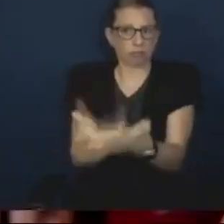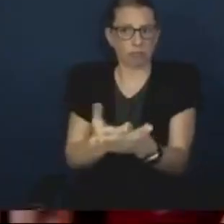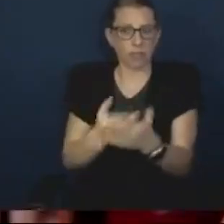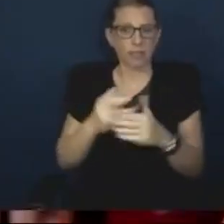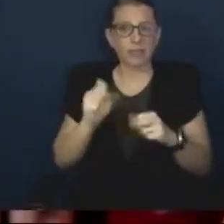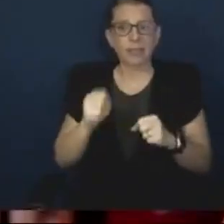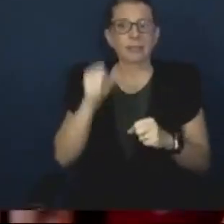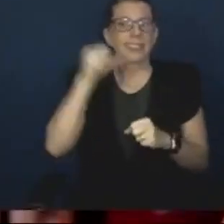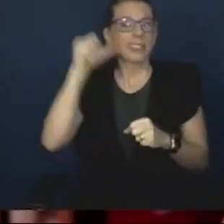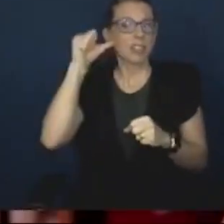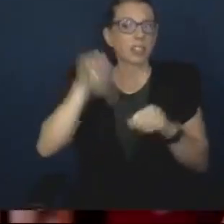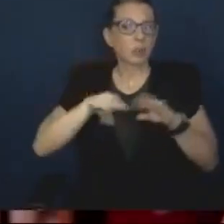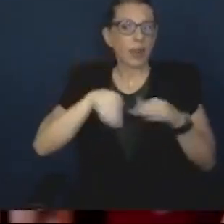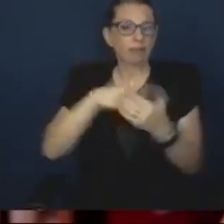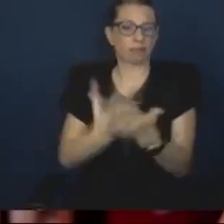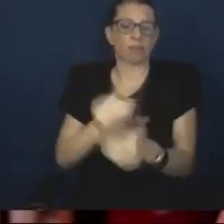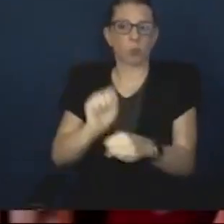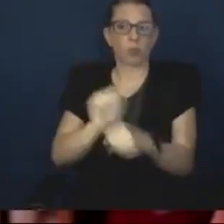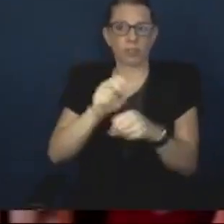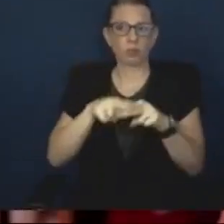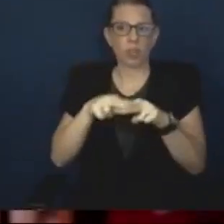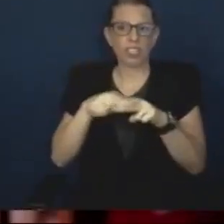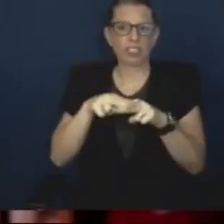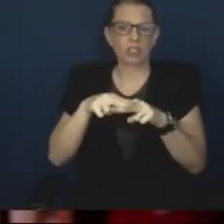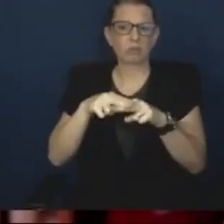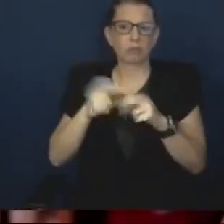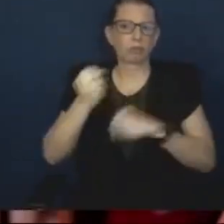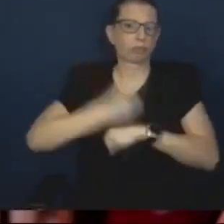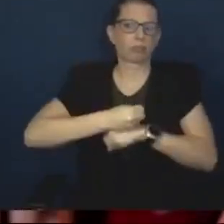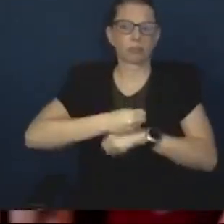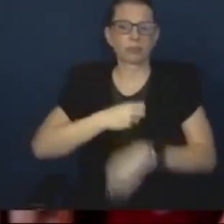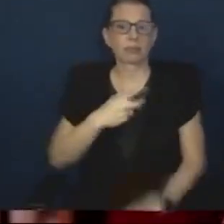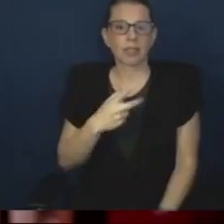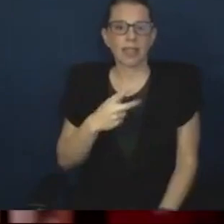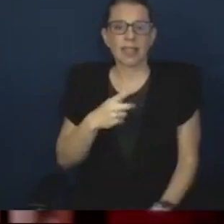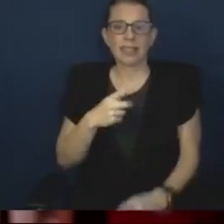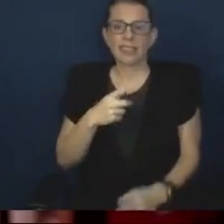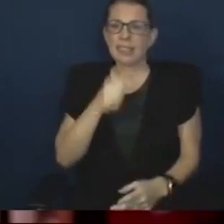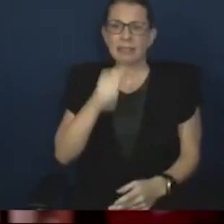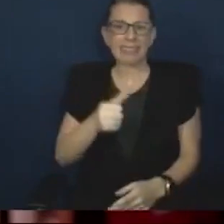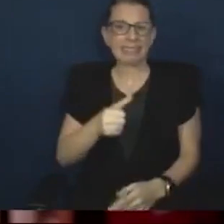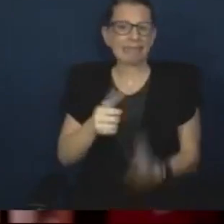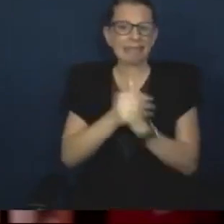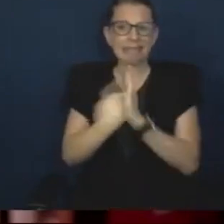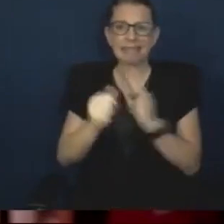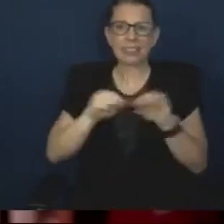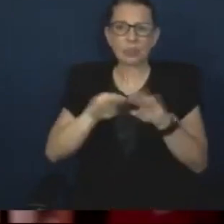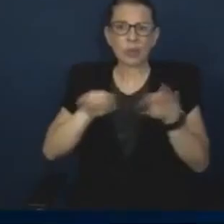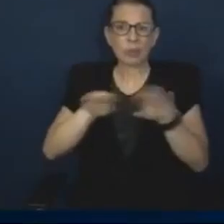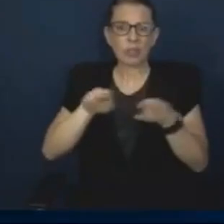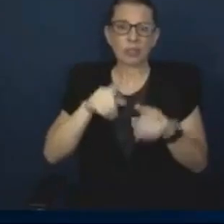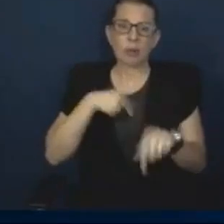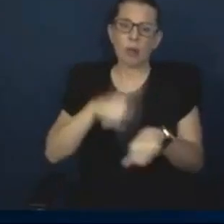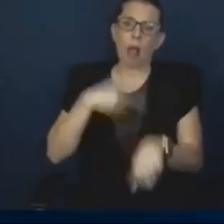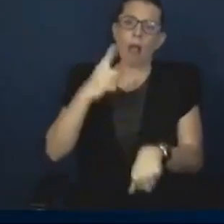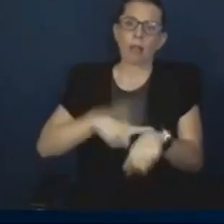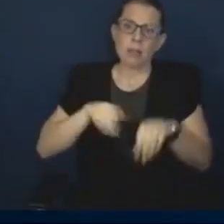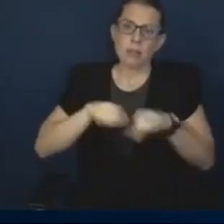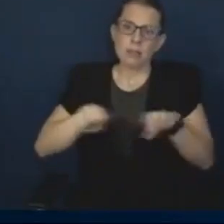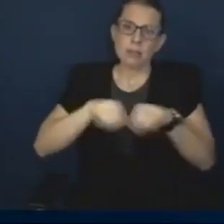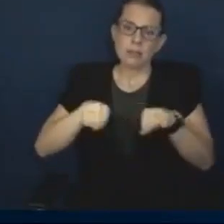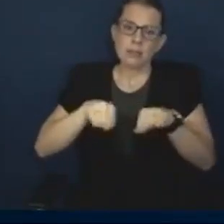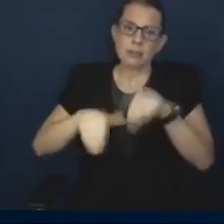shut down, and I had to swim, and I'm not very good, so it took me a long time, but I got in. Well, just keeping you and your family safe, we